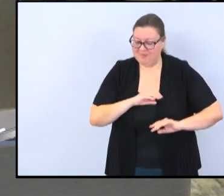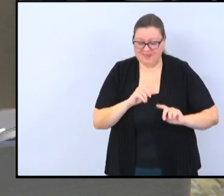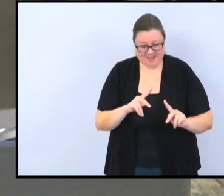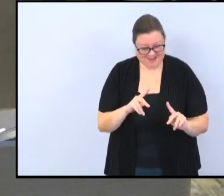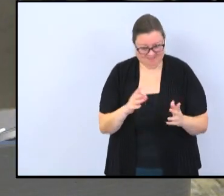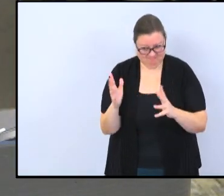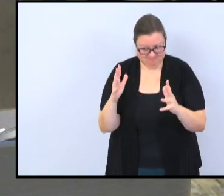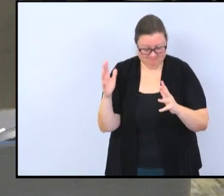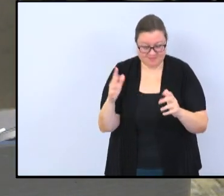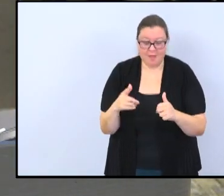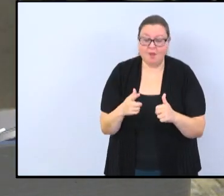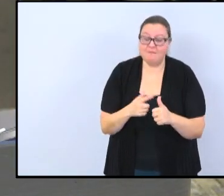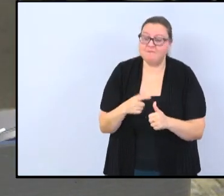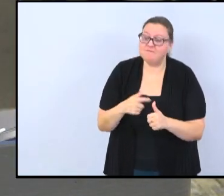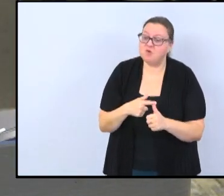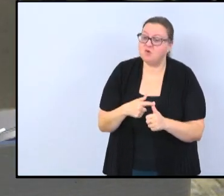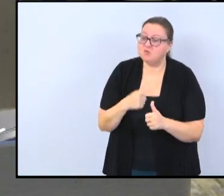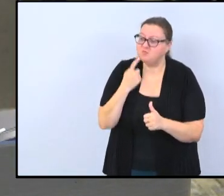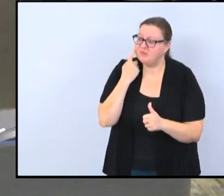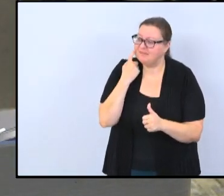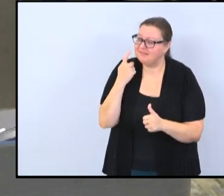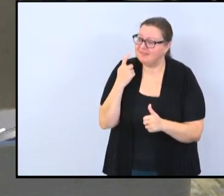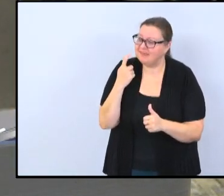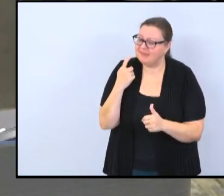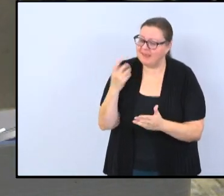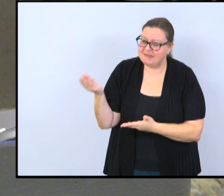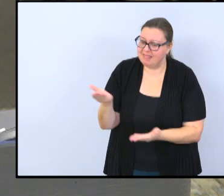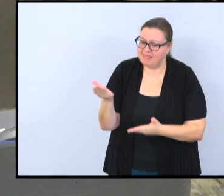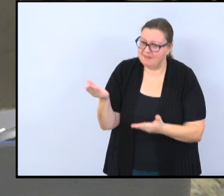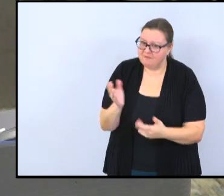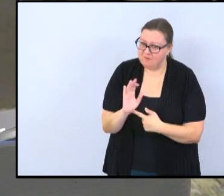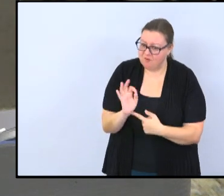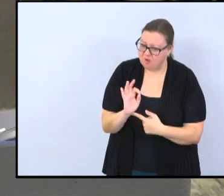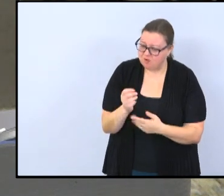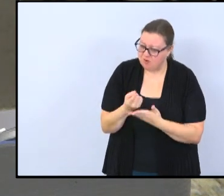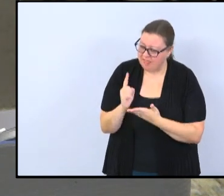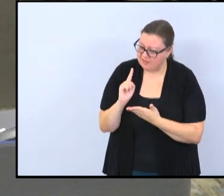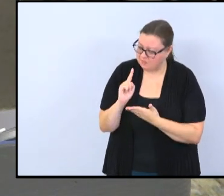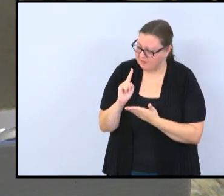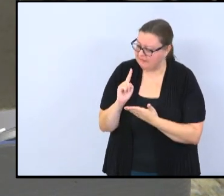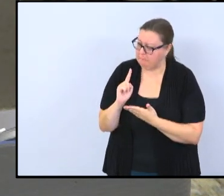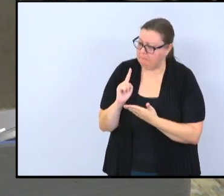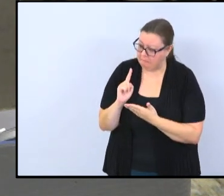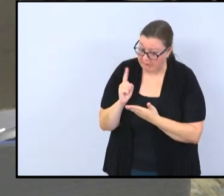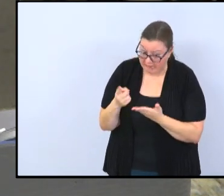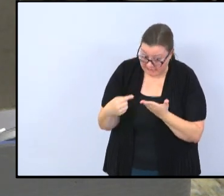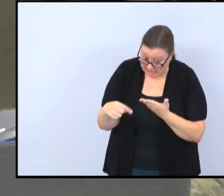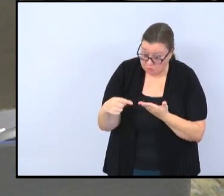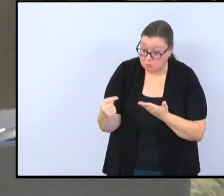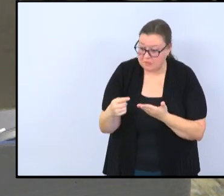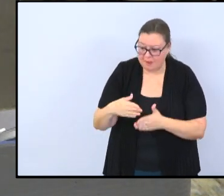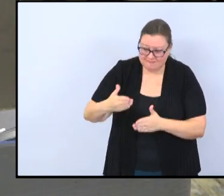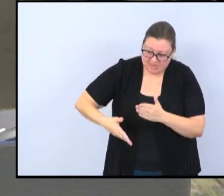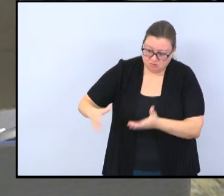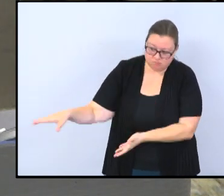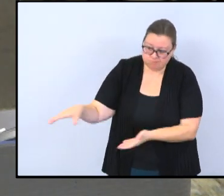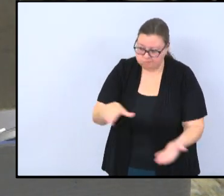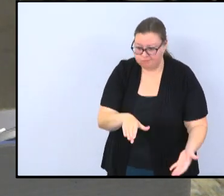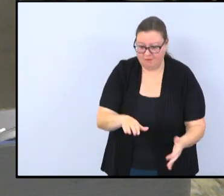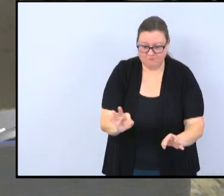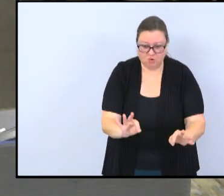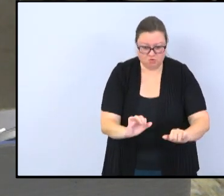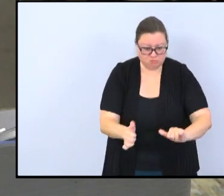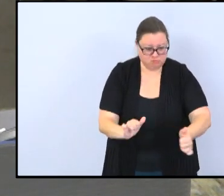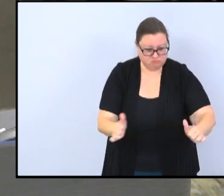We got our first delivery of furniture on, gosh, it was last week, and I think by next Tuesday we'll have it all there, and we should